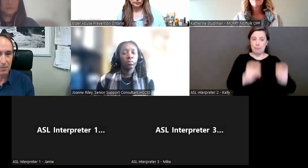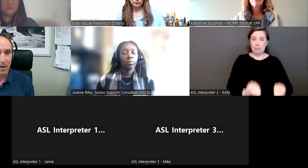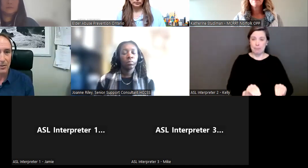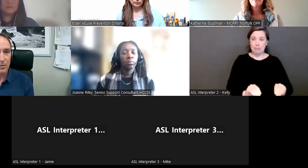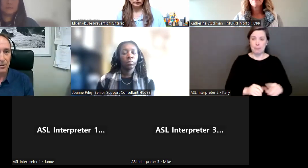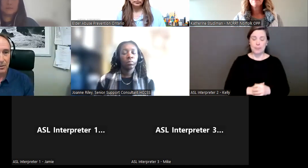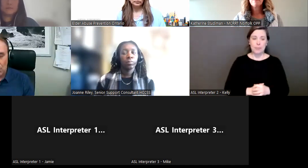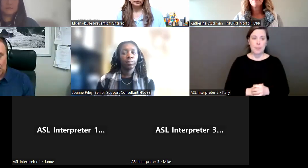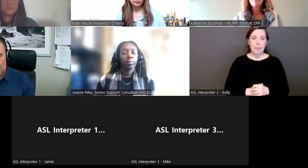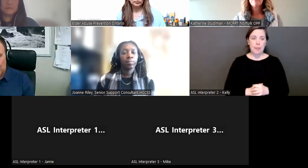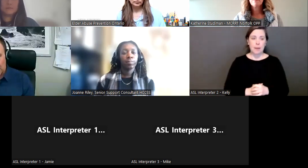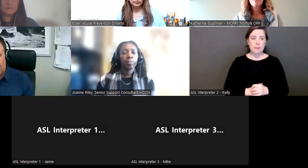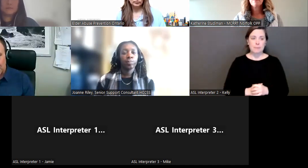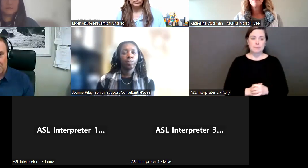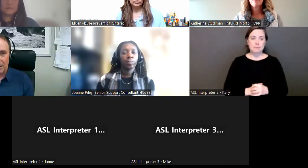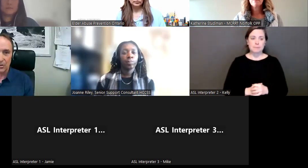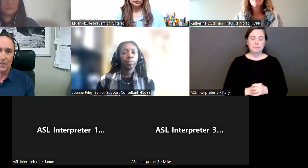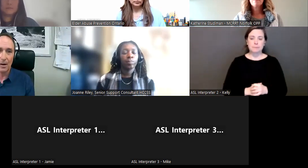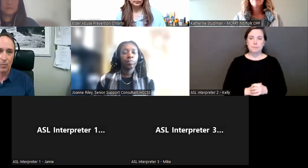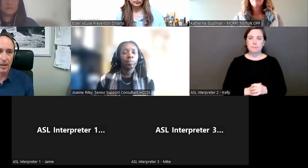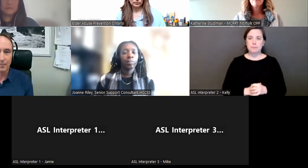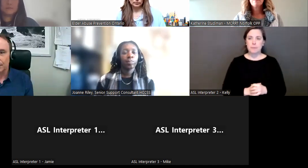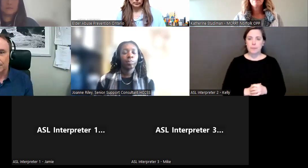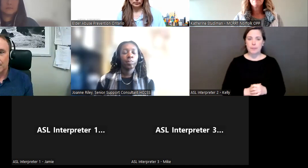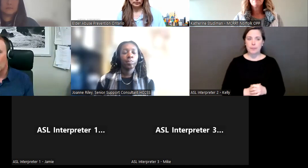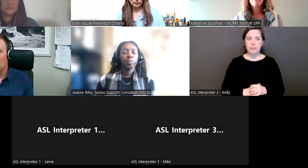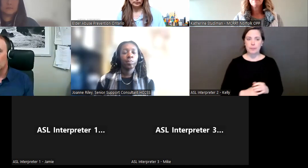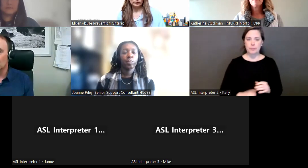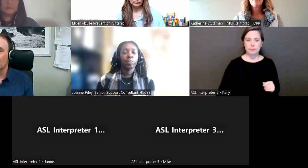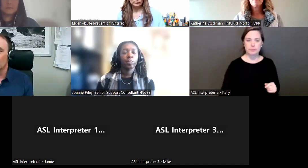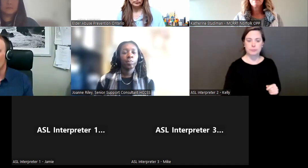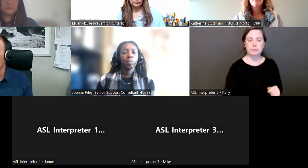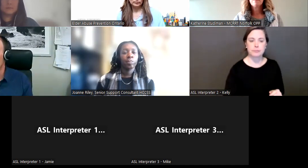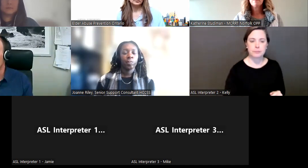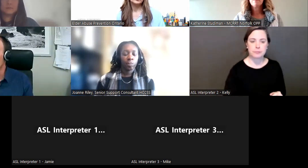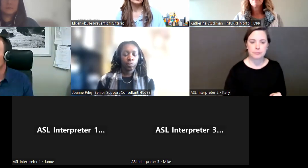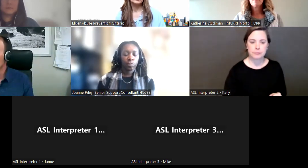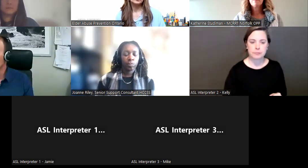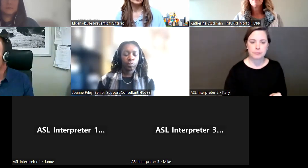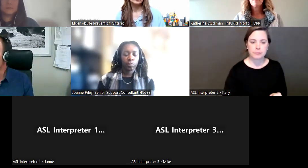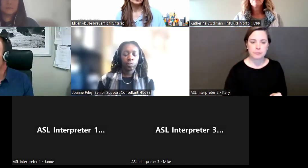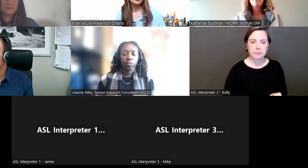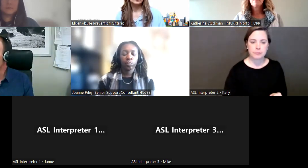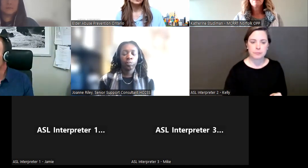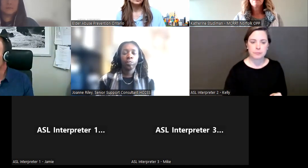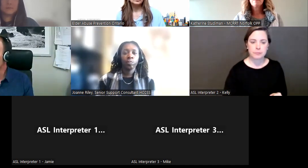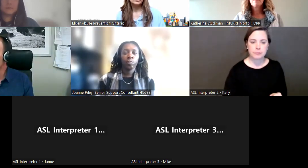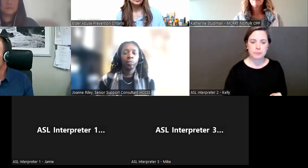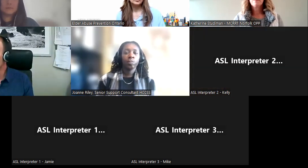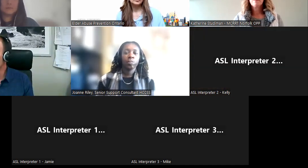service providers who want to provide us information that way on a particular client. And